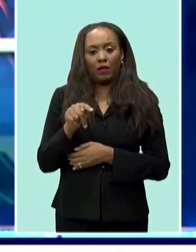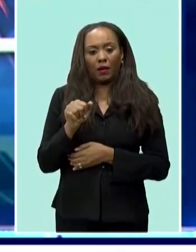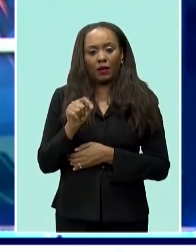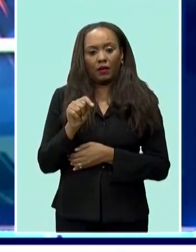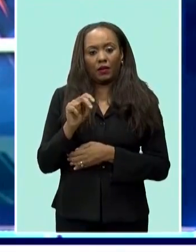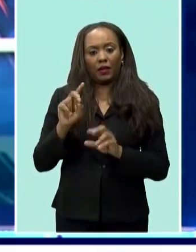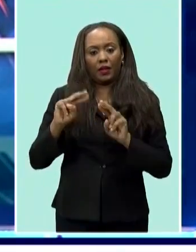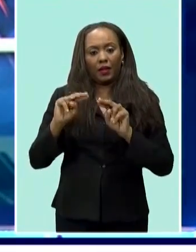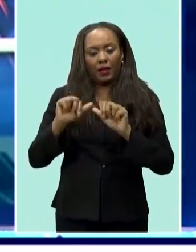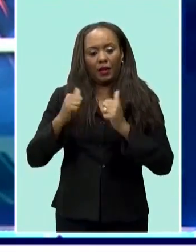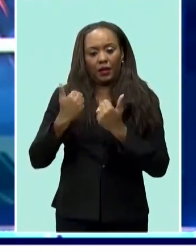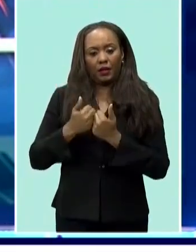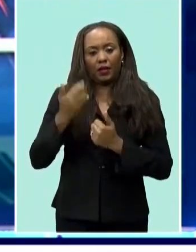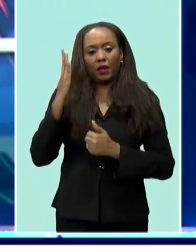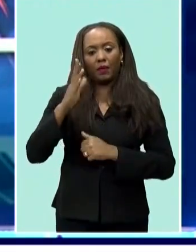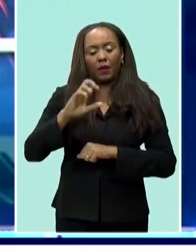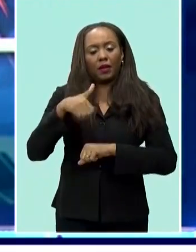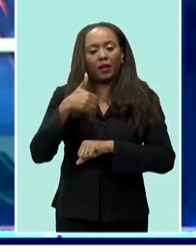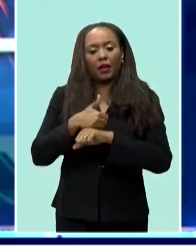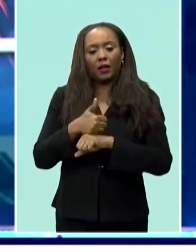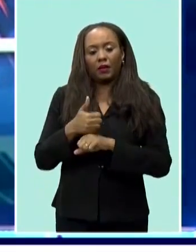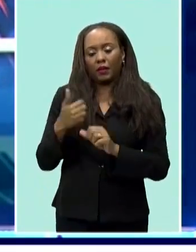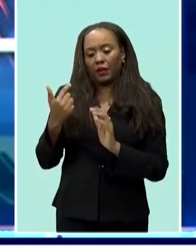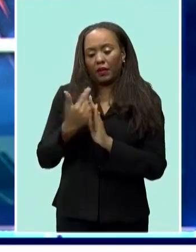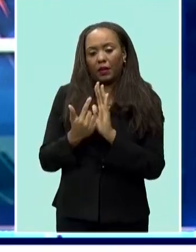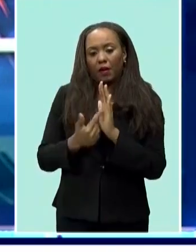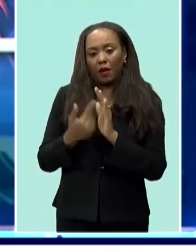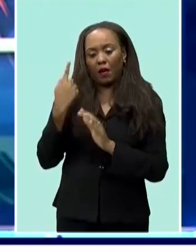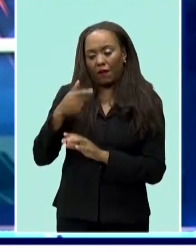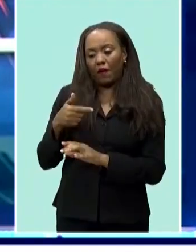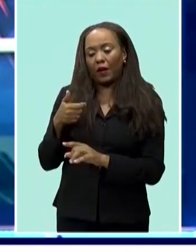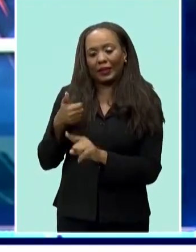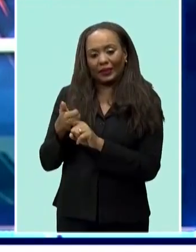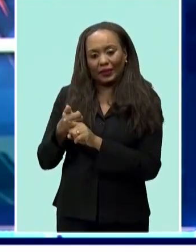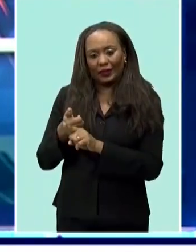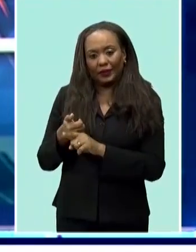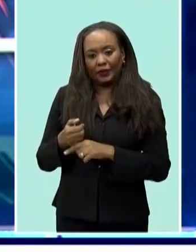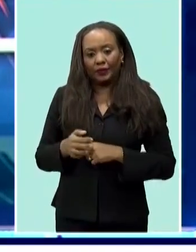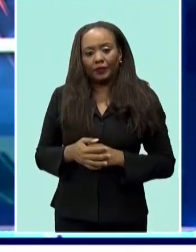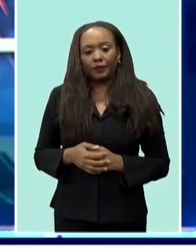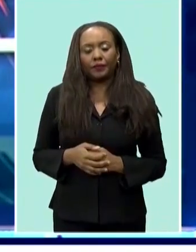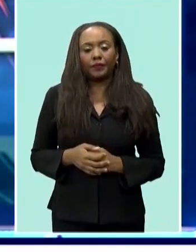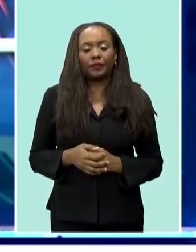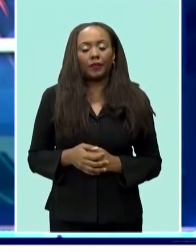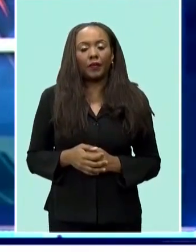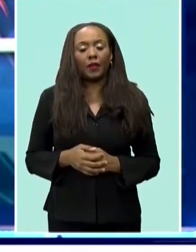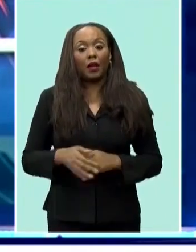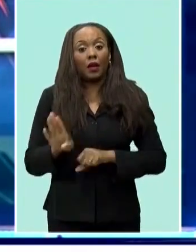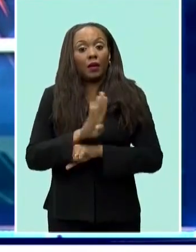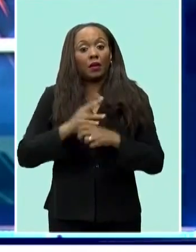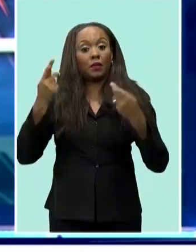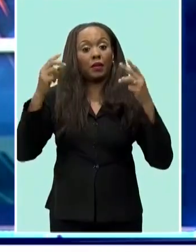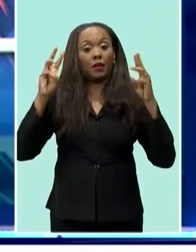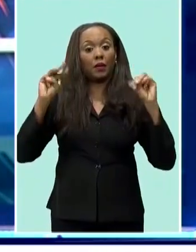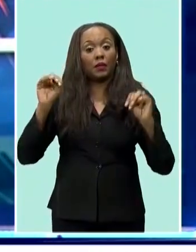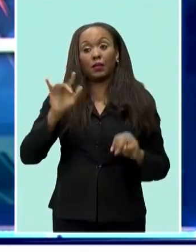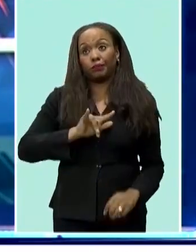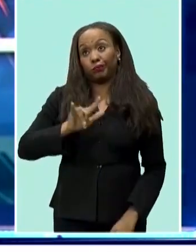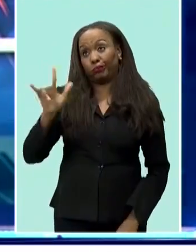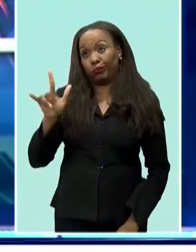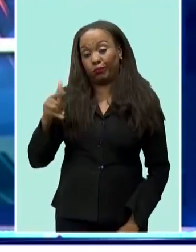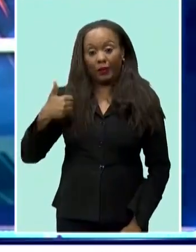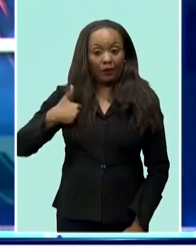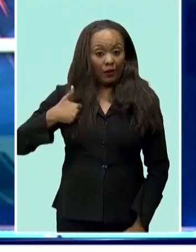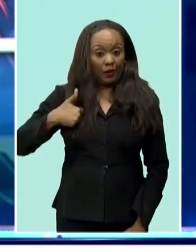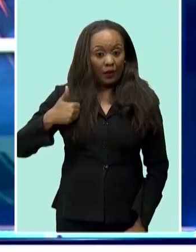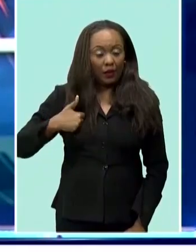the establishment of its own legislation. Well, Prime Minister Mia Motley is over in Canada on a